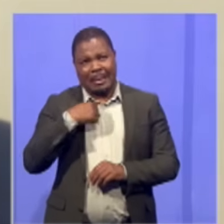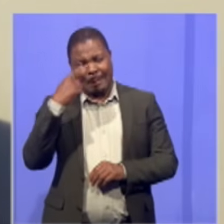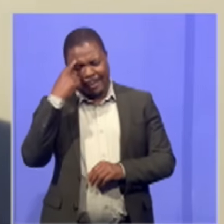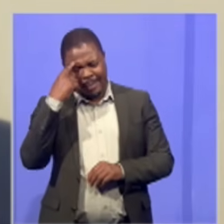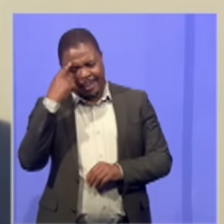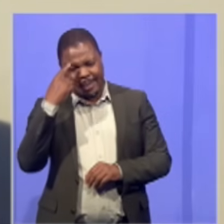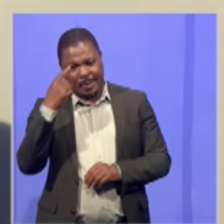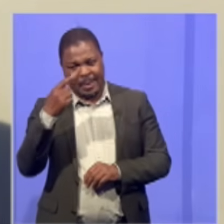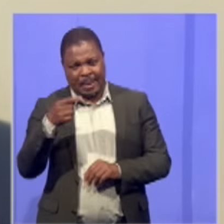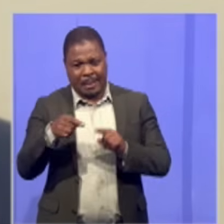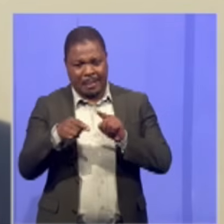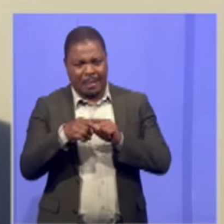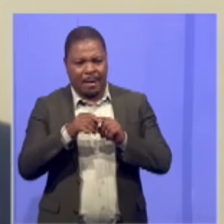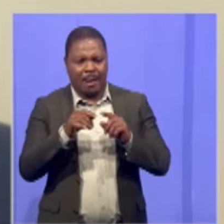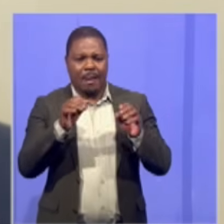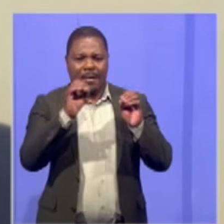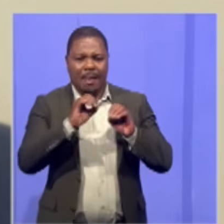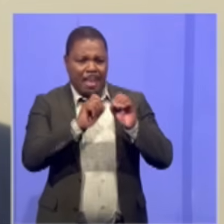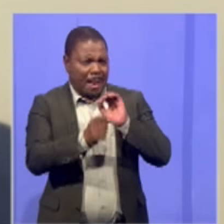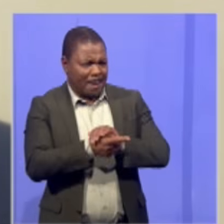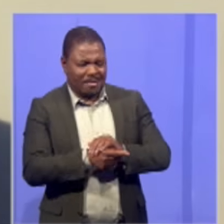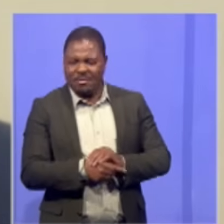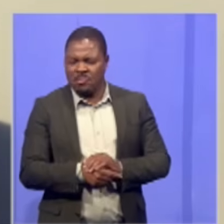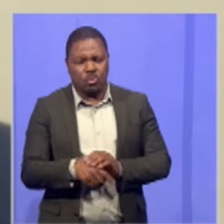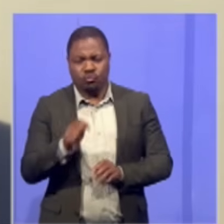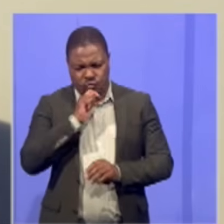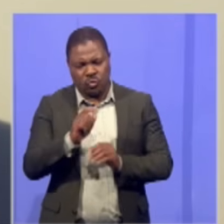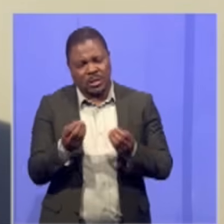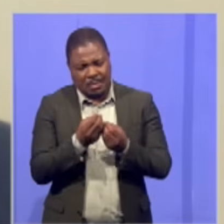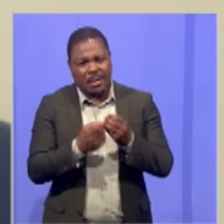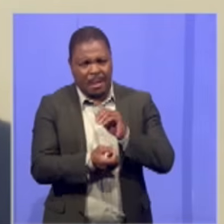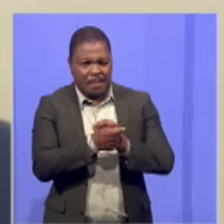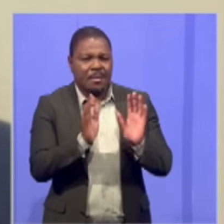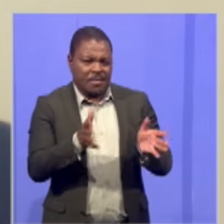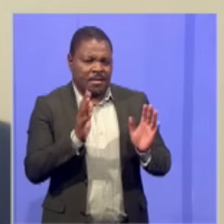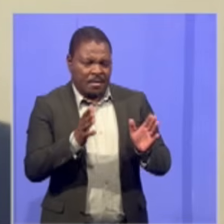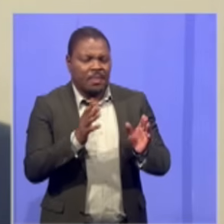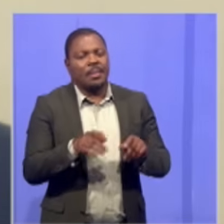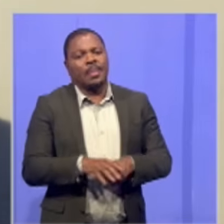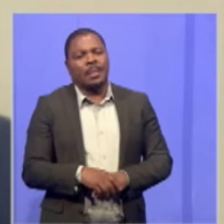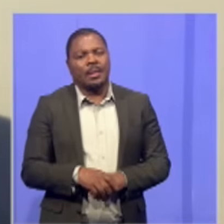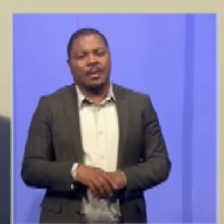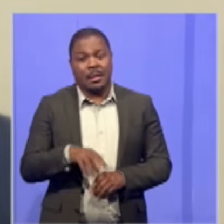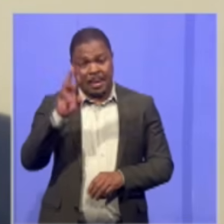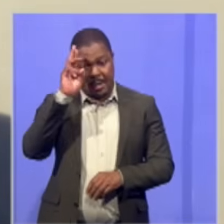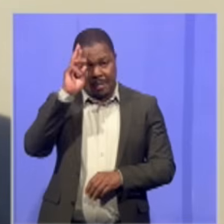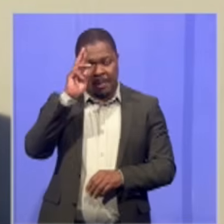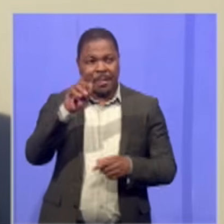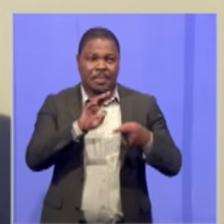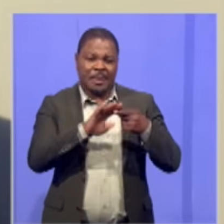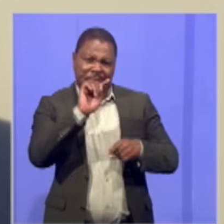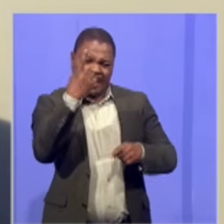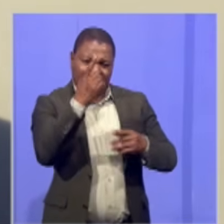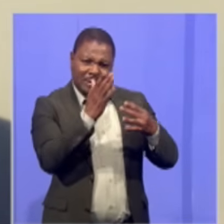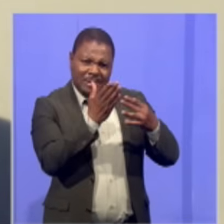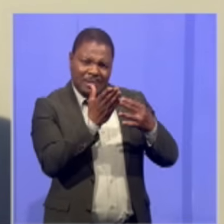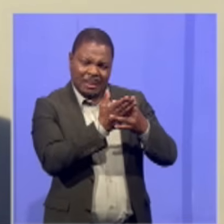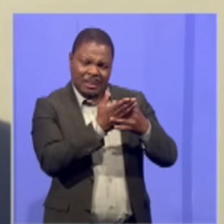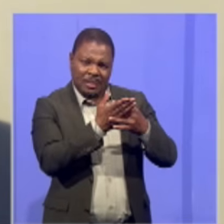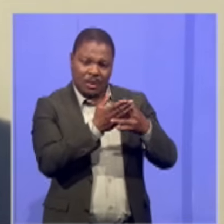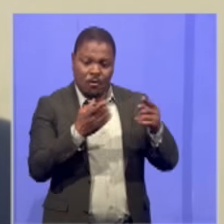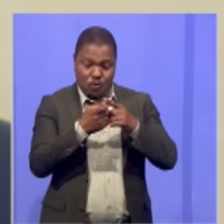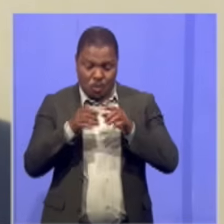ba le hore ho lang ka mehato ho bile le mehato e nkuwe o tla hlokomela hore nyewe ya pele e leng hore